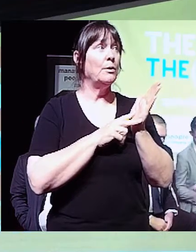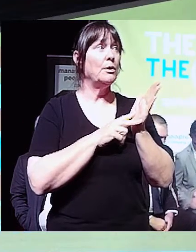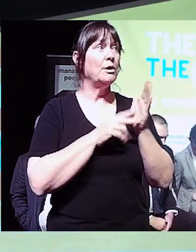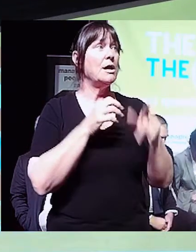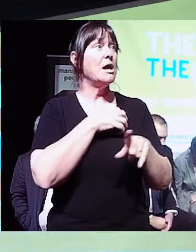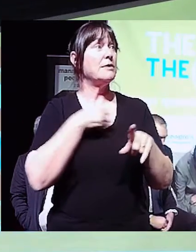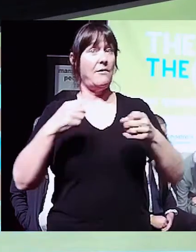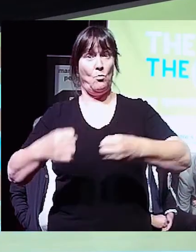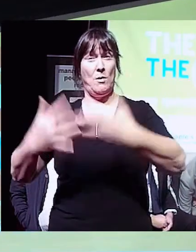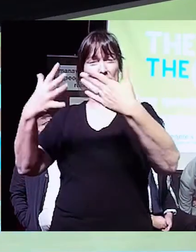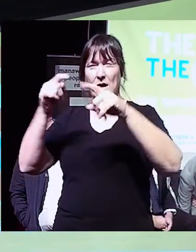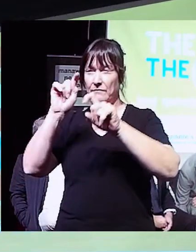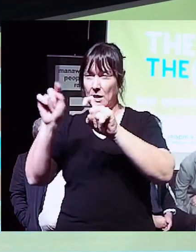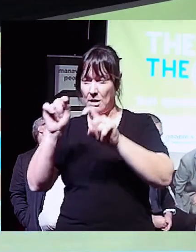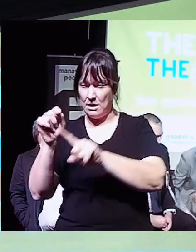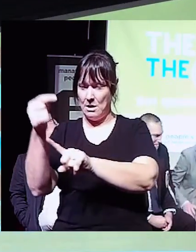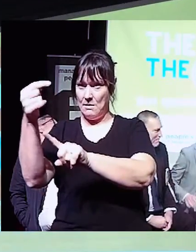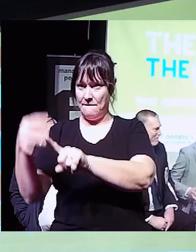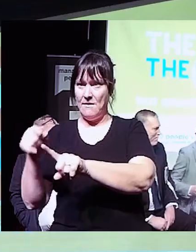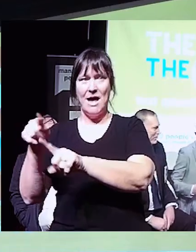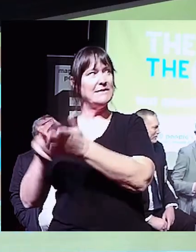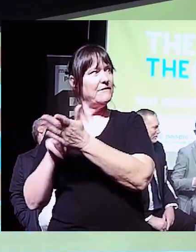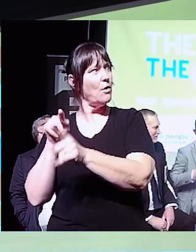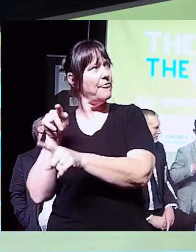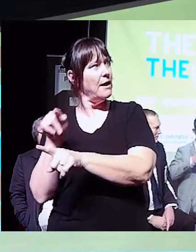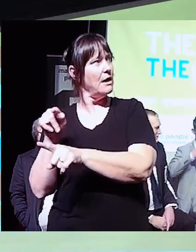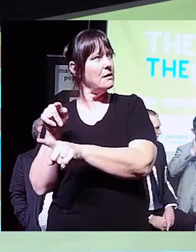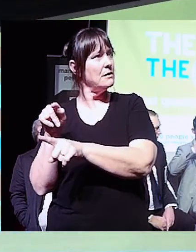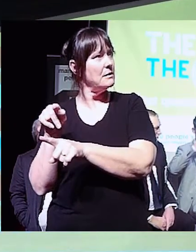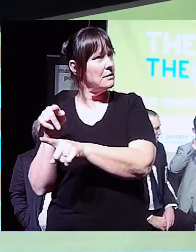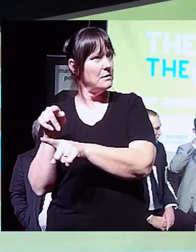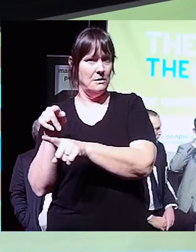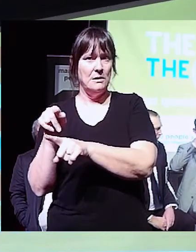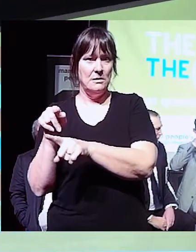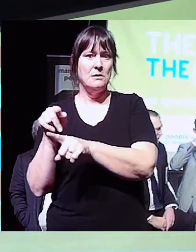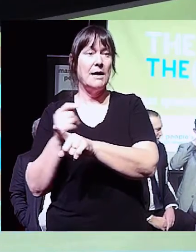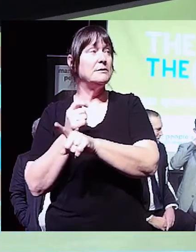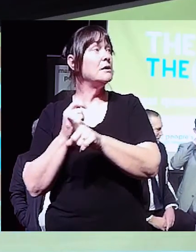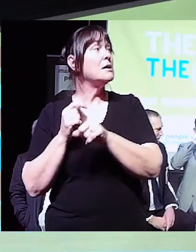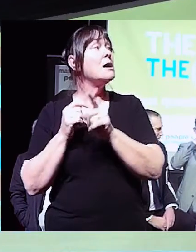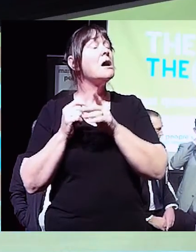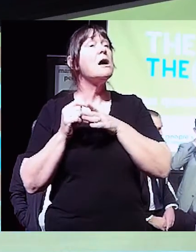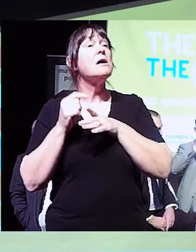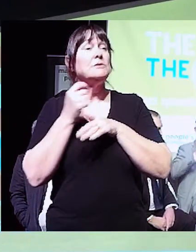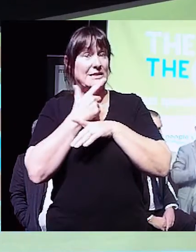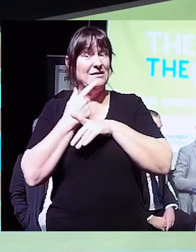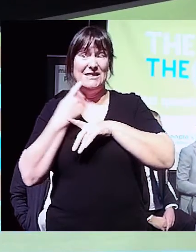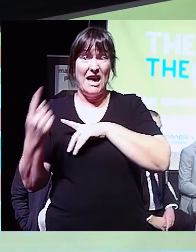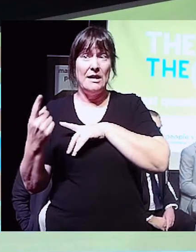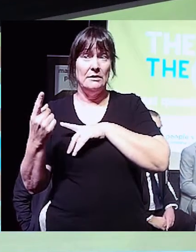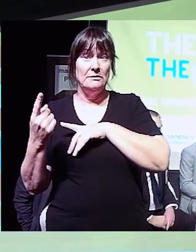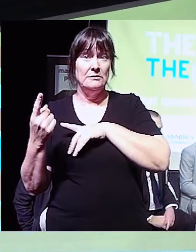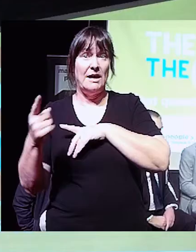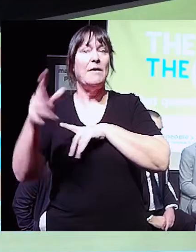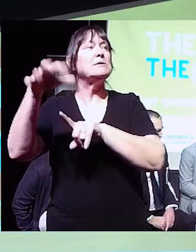government website that actually had our leader, Jacinda Ardern, stating that. It was